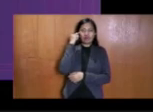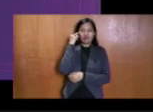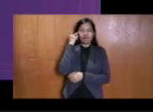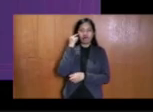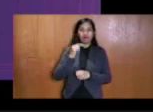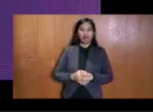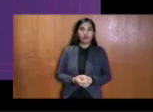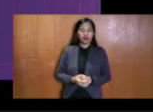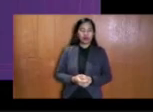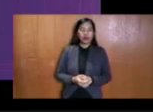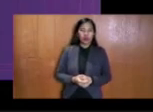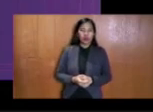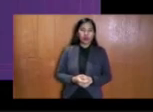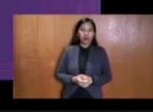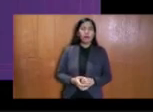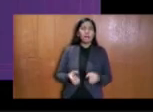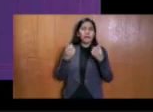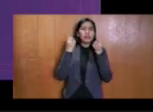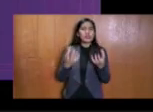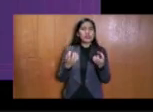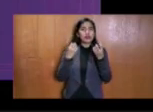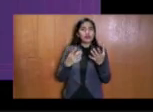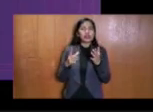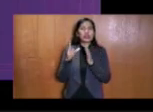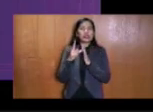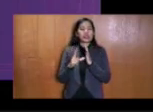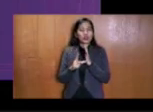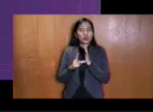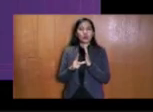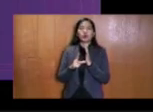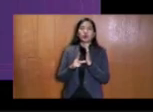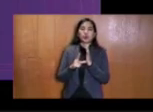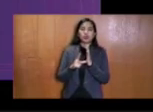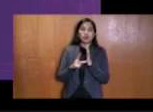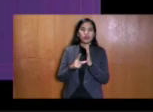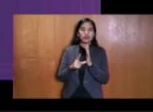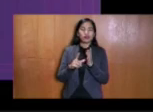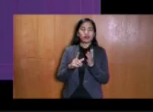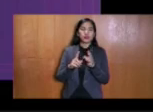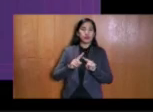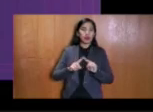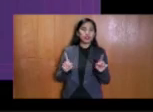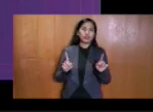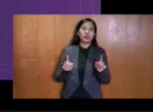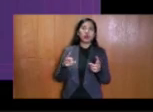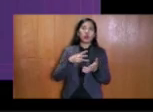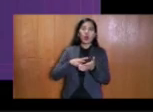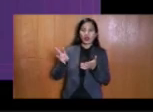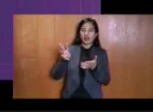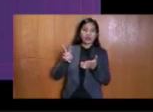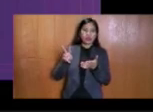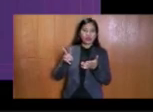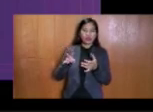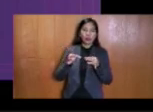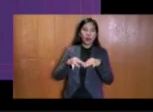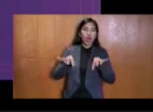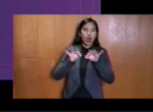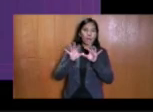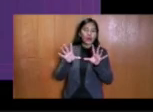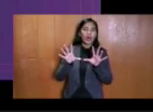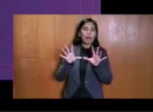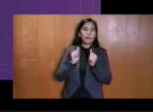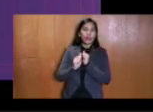in our legislations. And so we have so many legislations that are turning out to be useless and